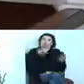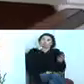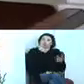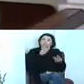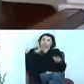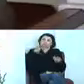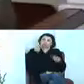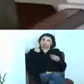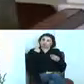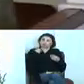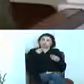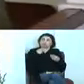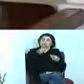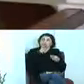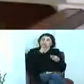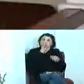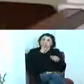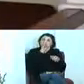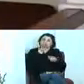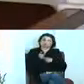minute. God's going to give me the money